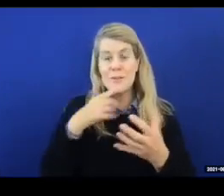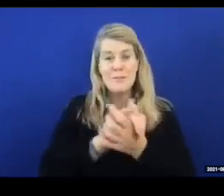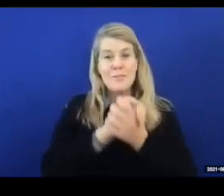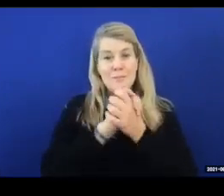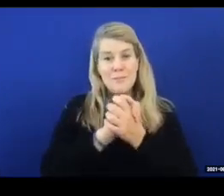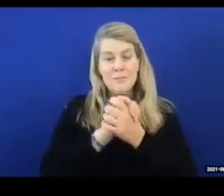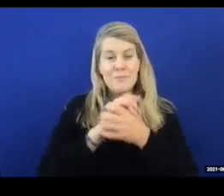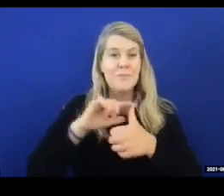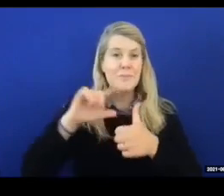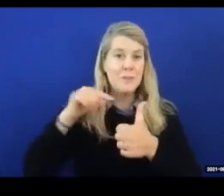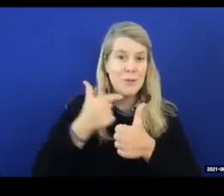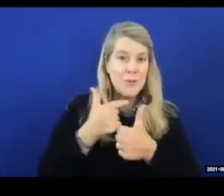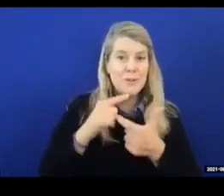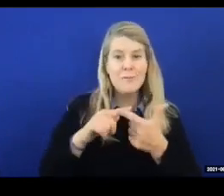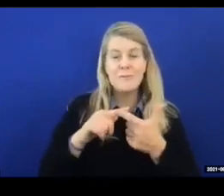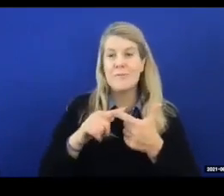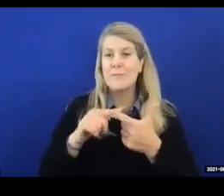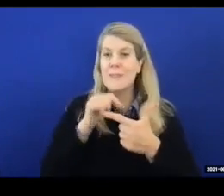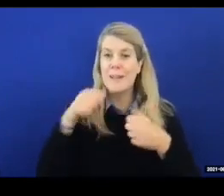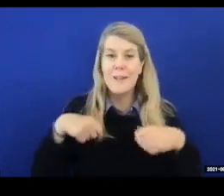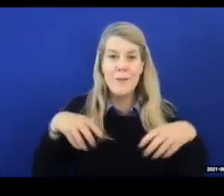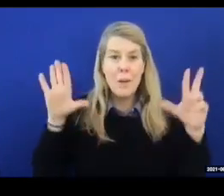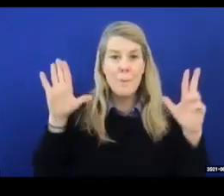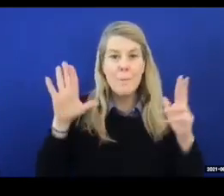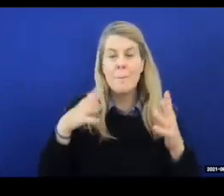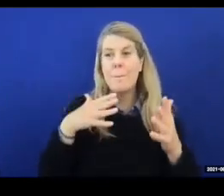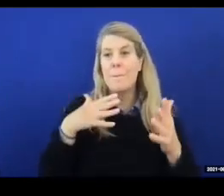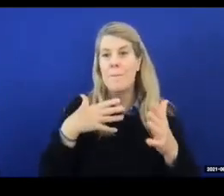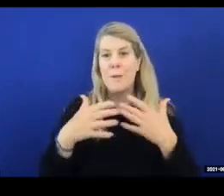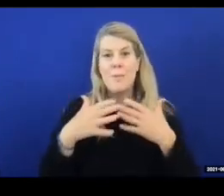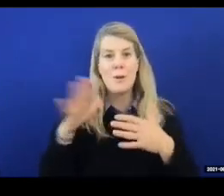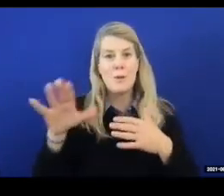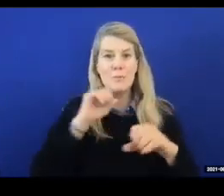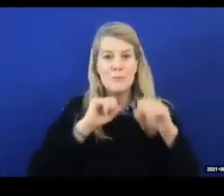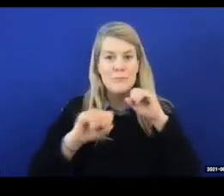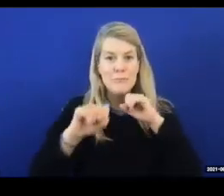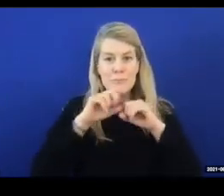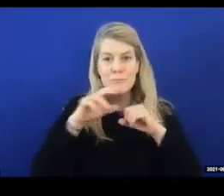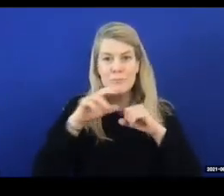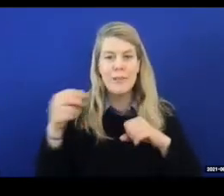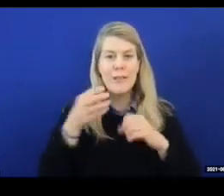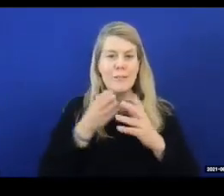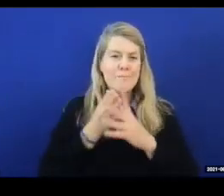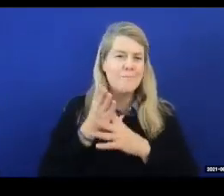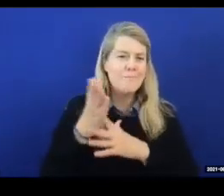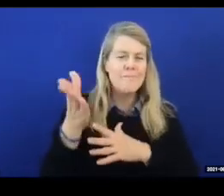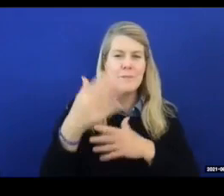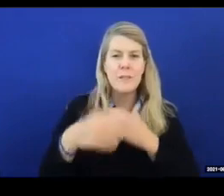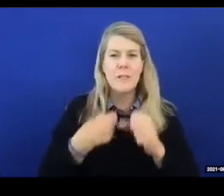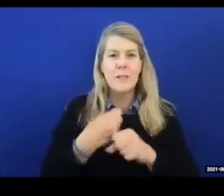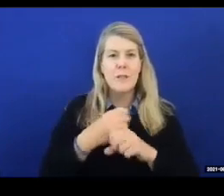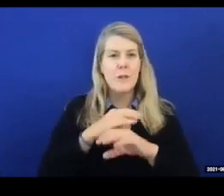on graduating, on hanging on despite the challenges you faced, and on making it through a year that no one could have seen